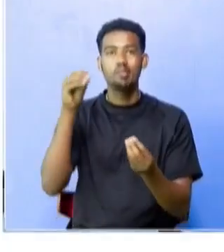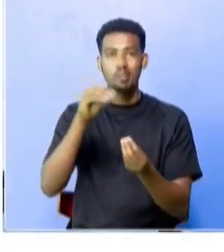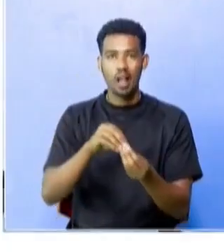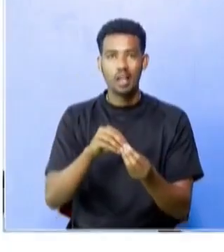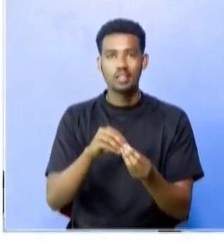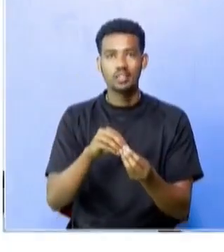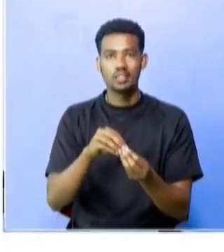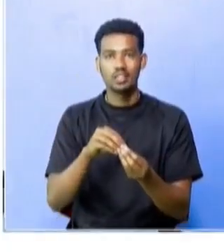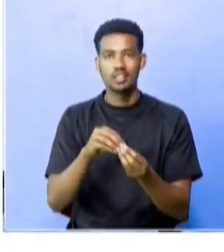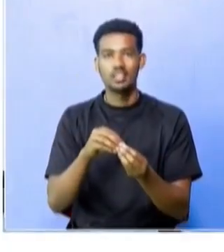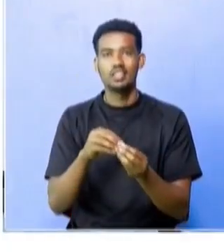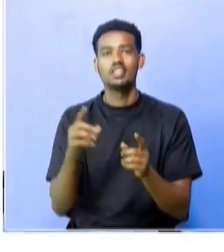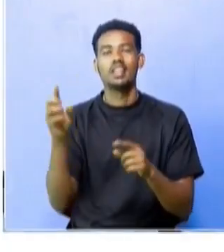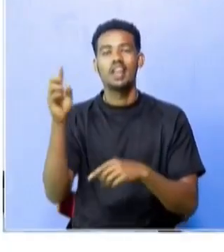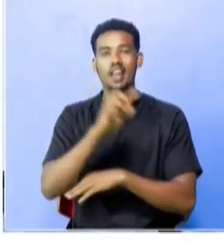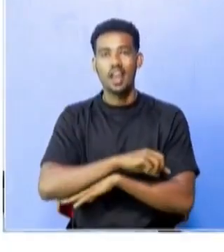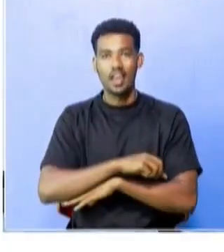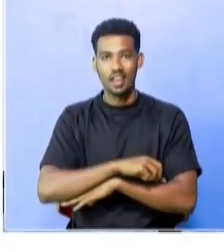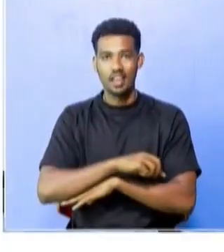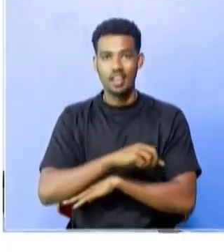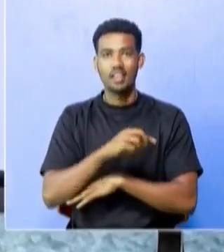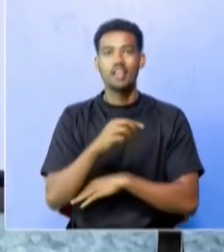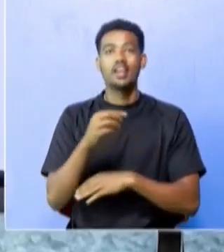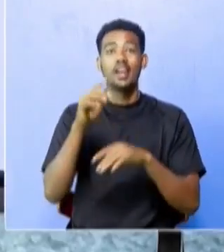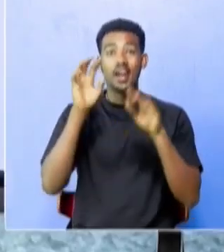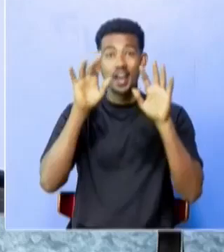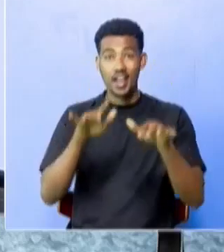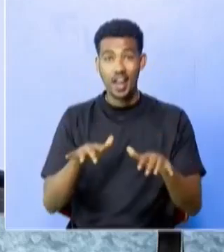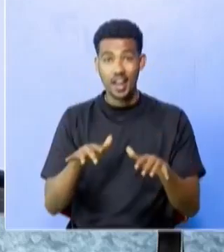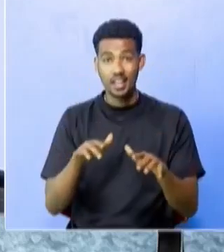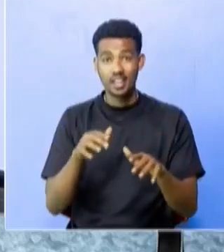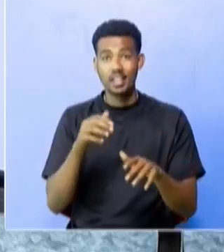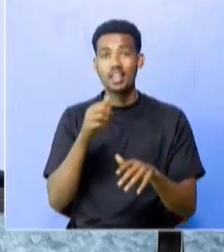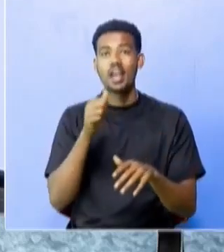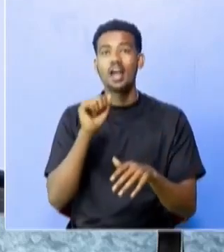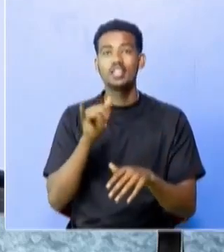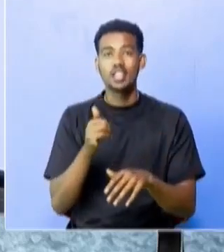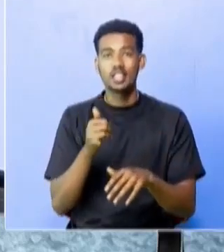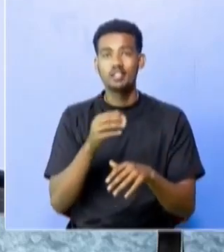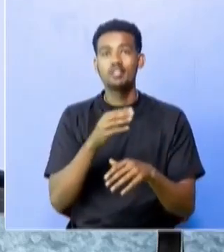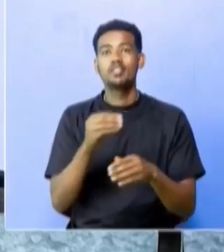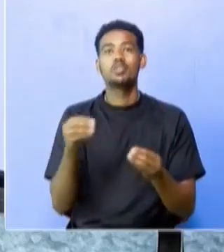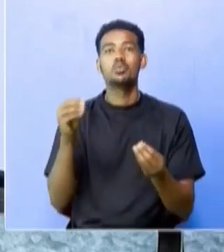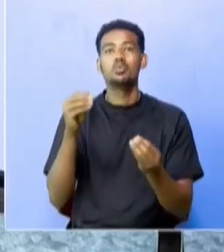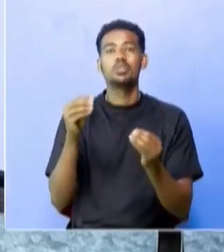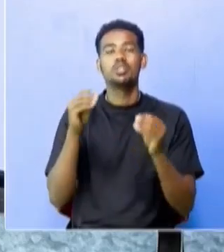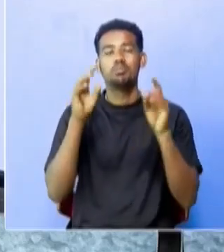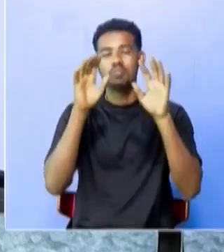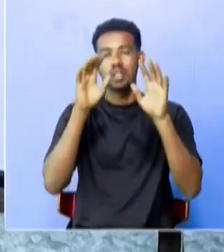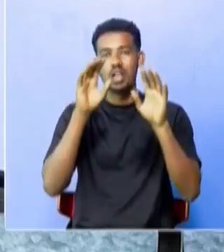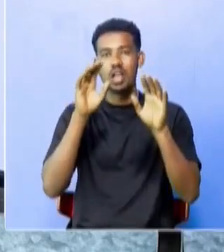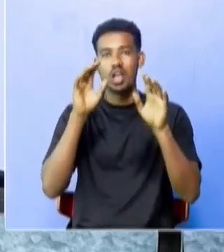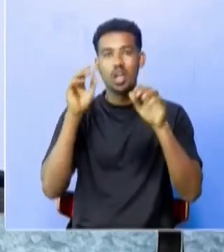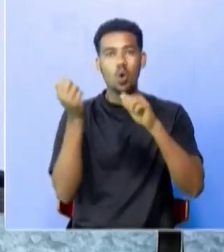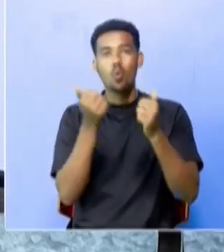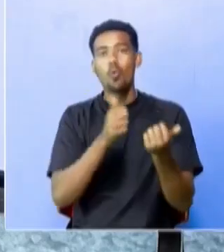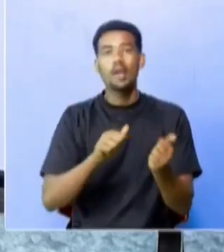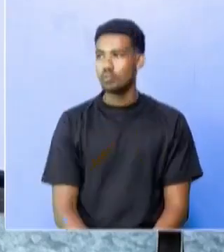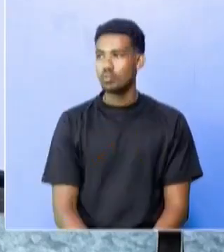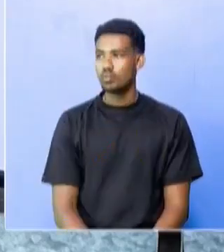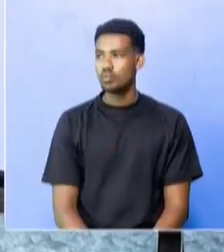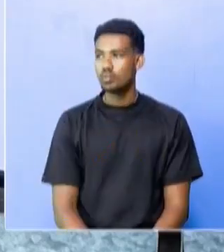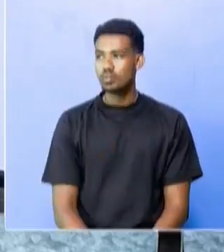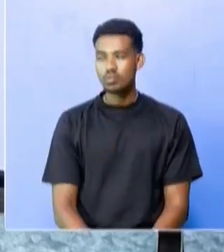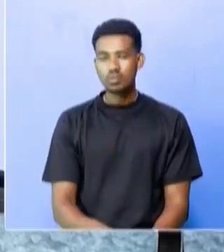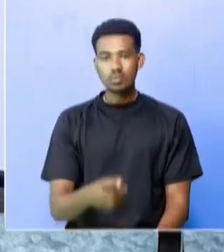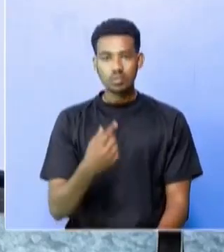day. Rainy is an adjective that describes the weather condition. For example, when we come to weather, we